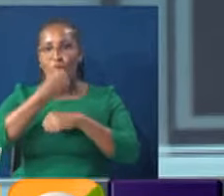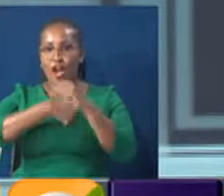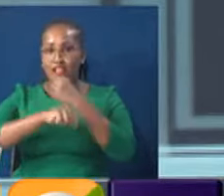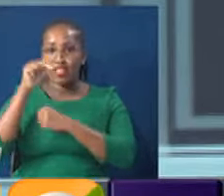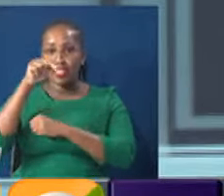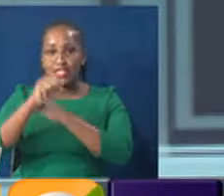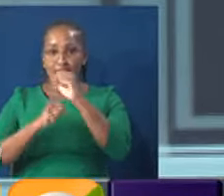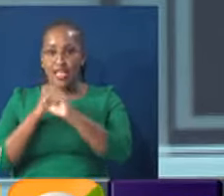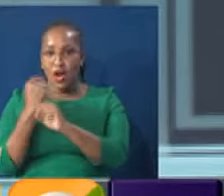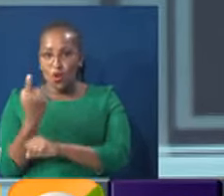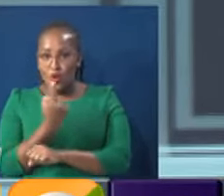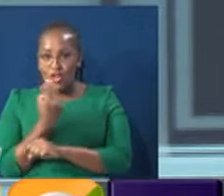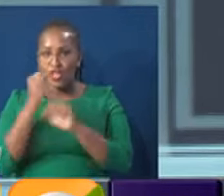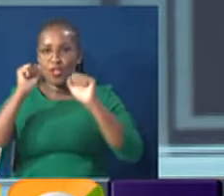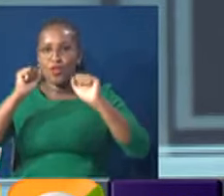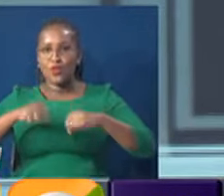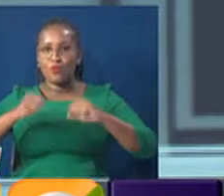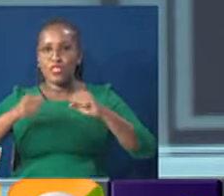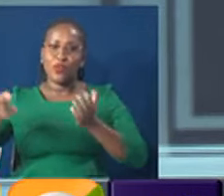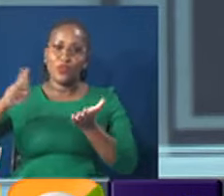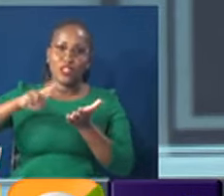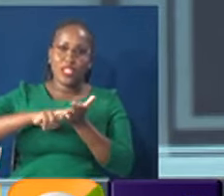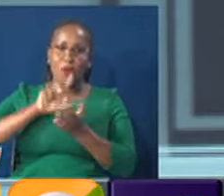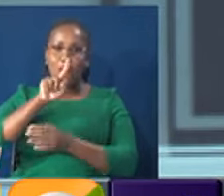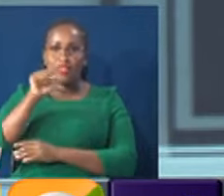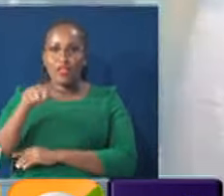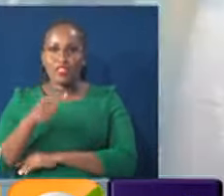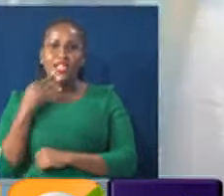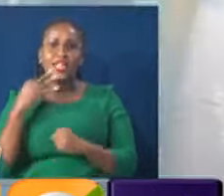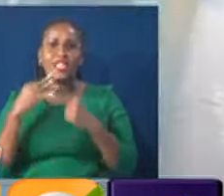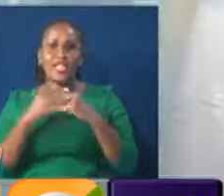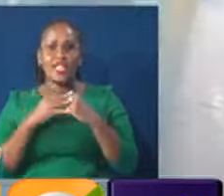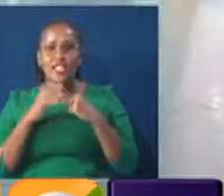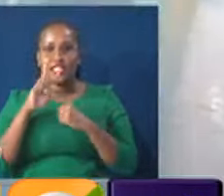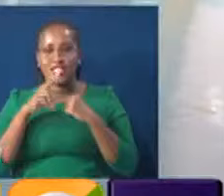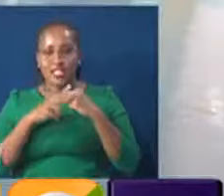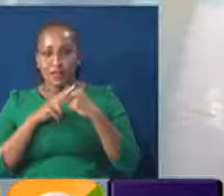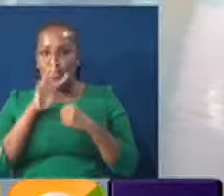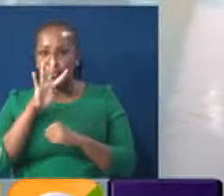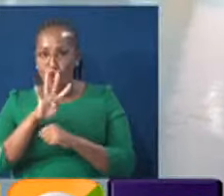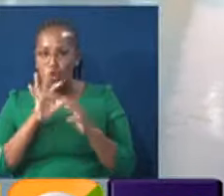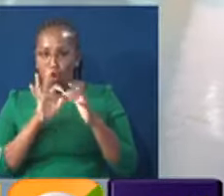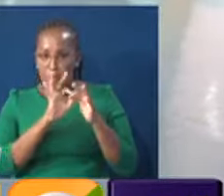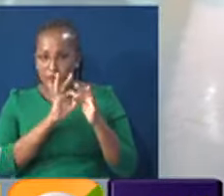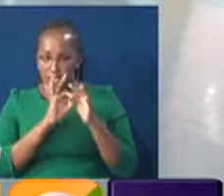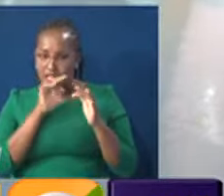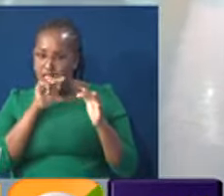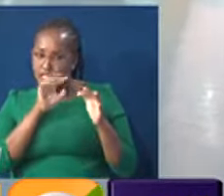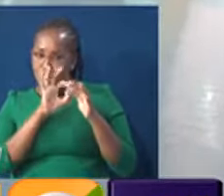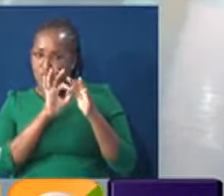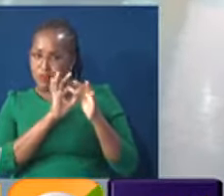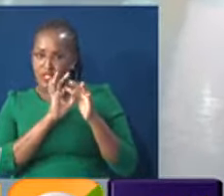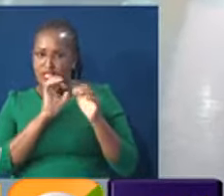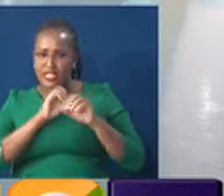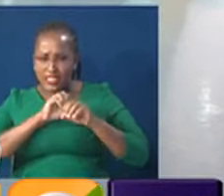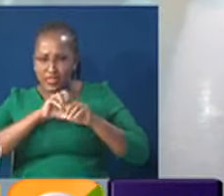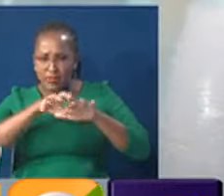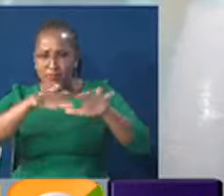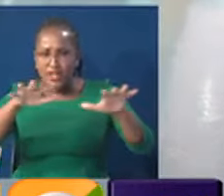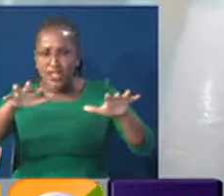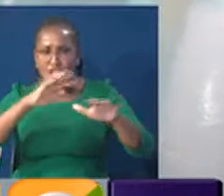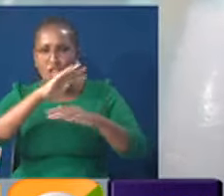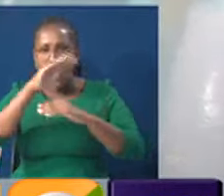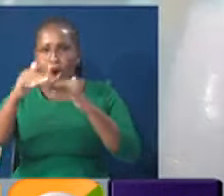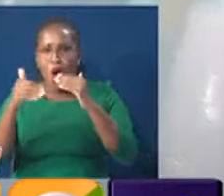year alone, we've been able to register about 1,874 cooperatives. These cooperatives spread across